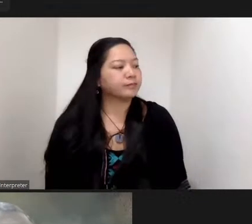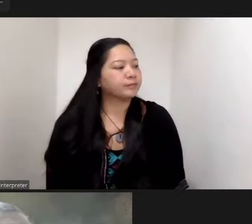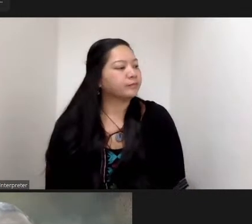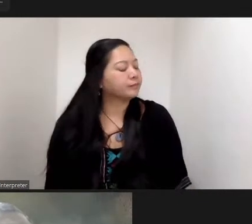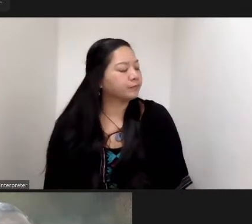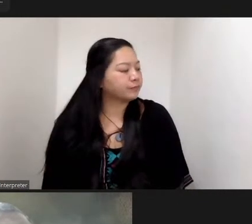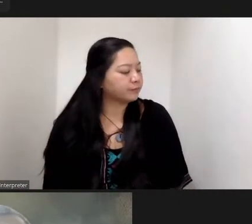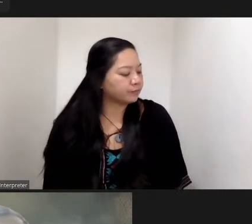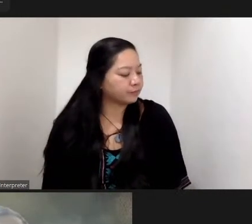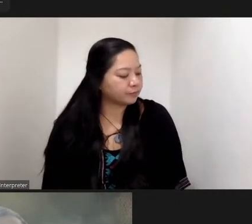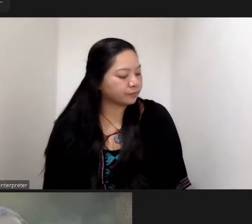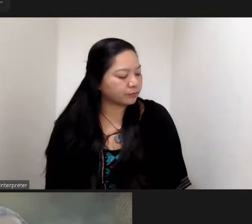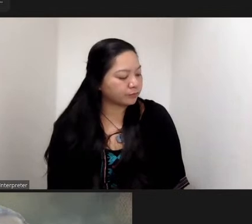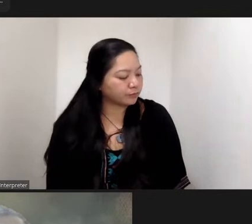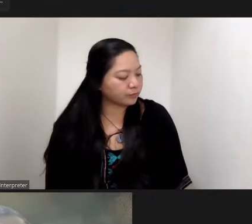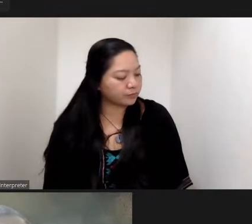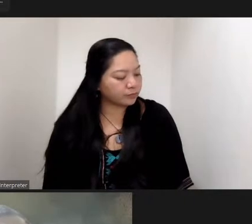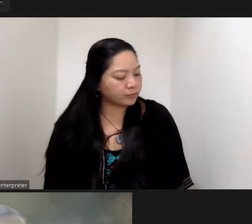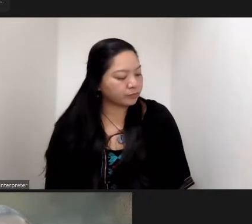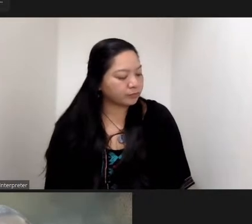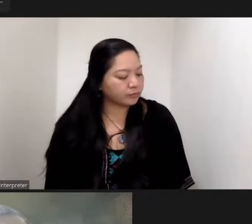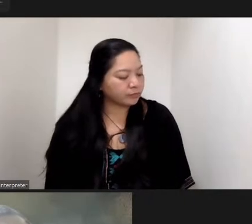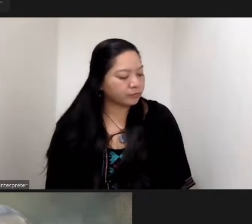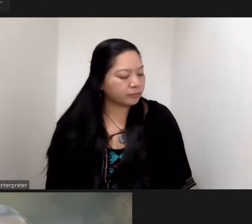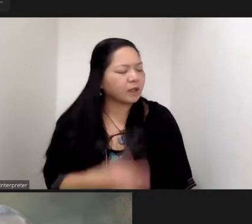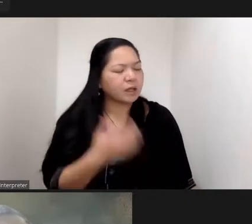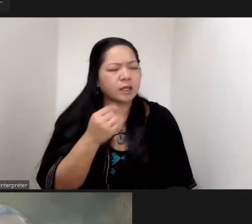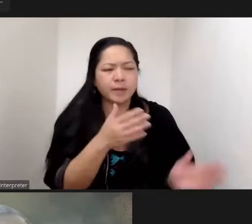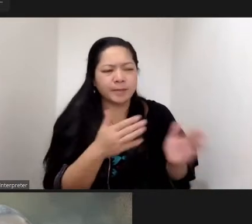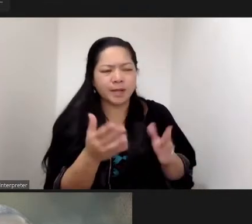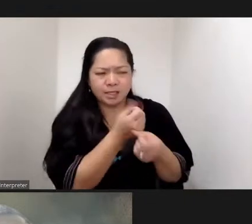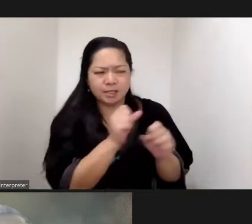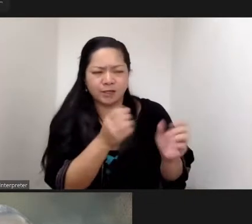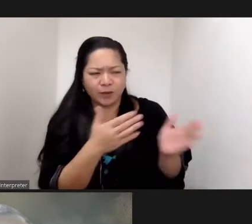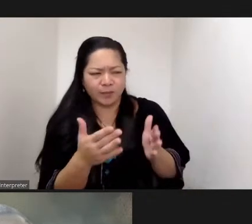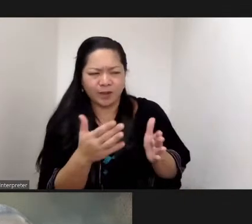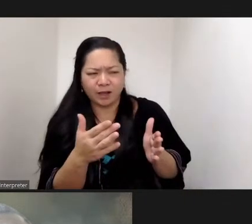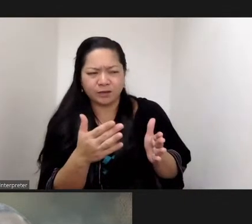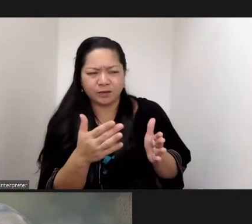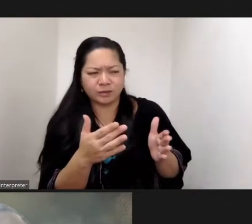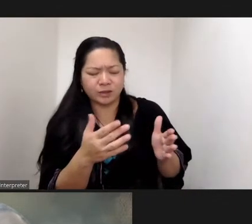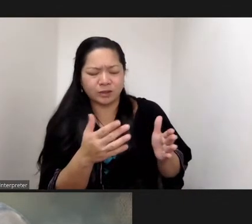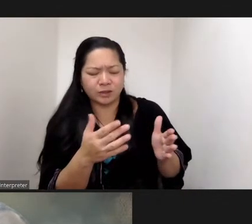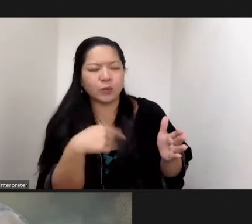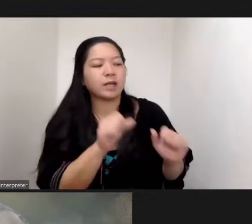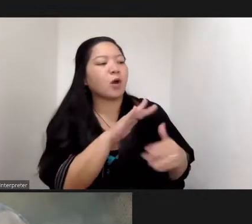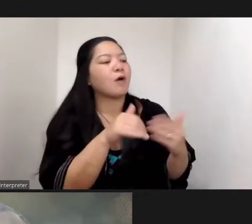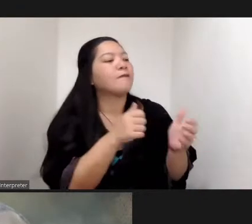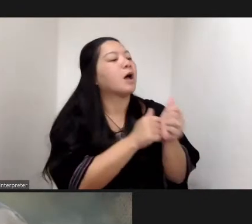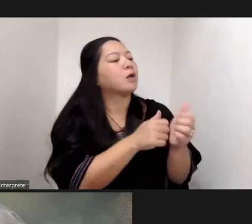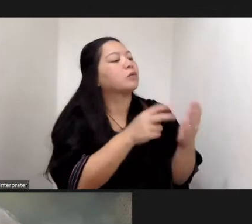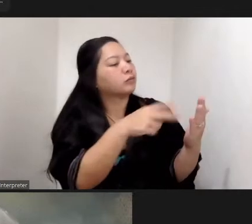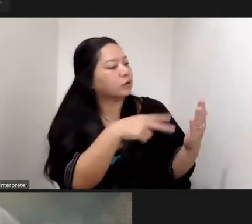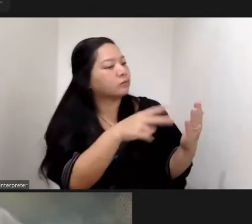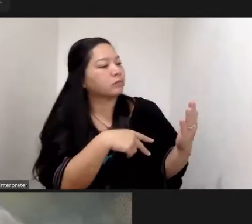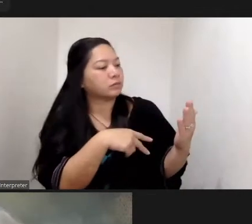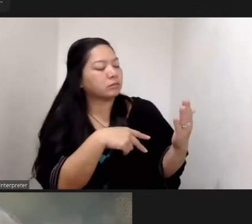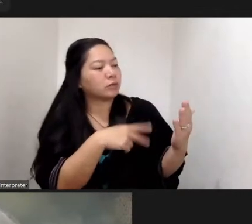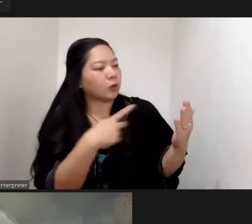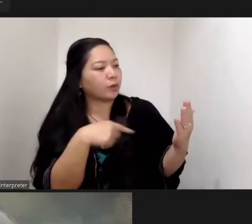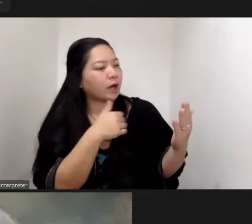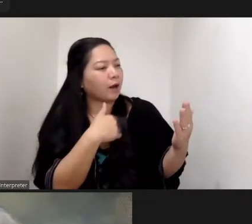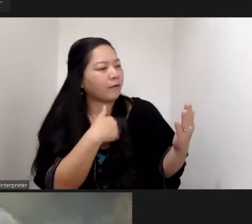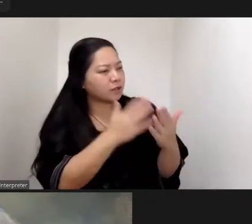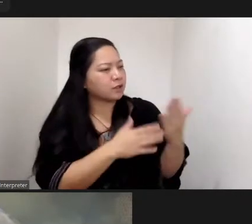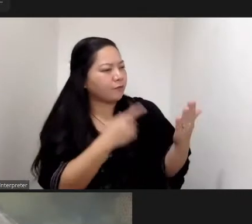be a endemic plan in black and white? So, you know, one, you know, there's a manual, not also for the health professionals,